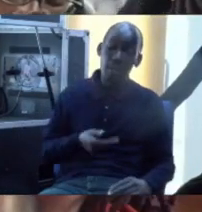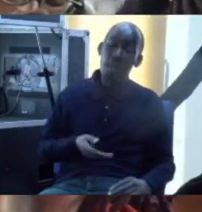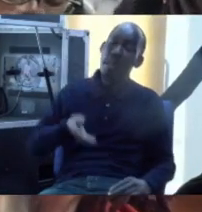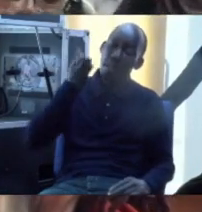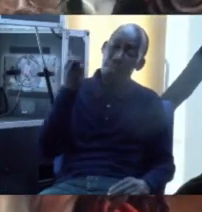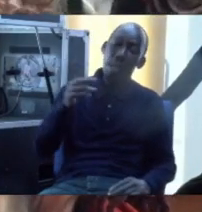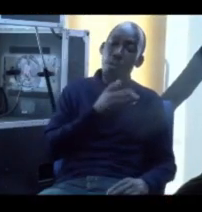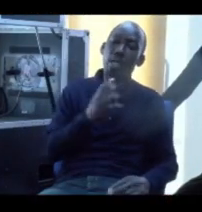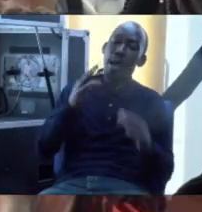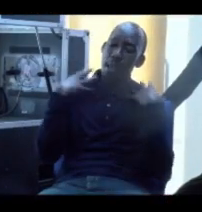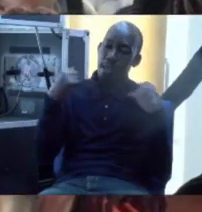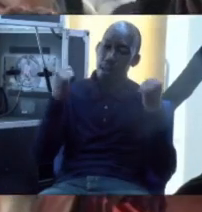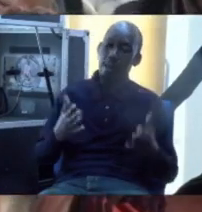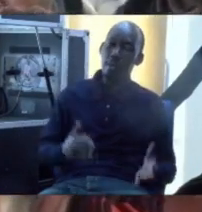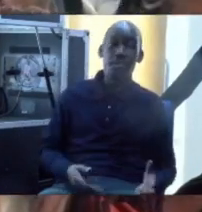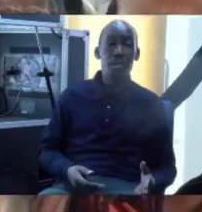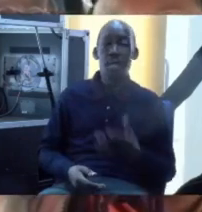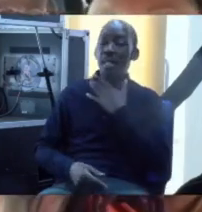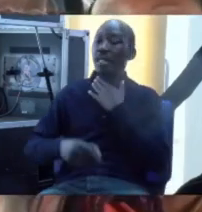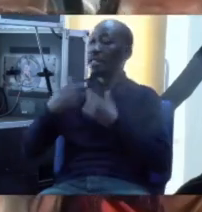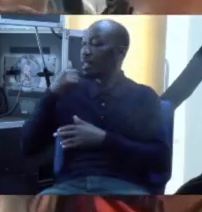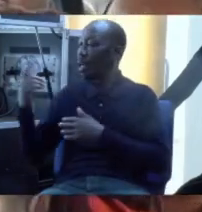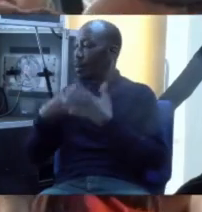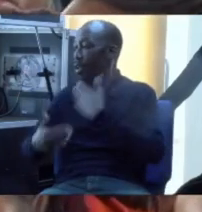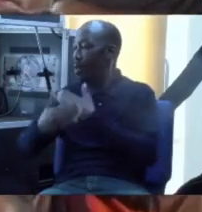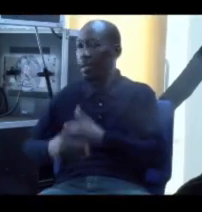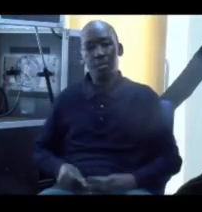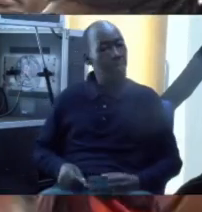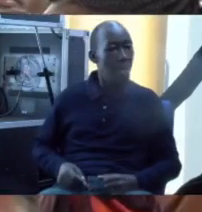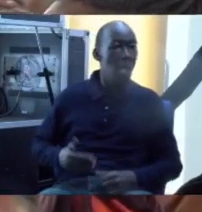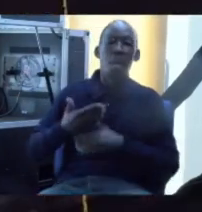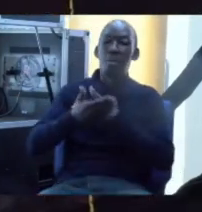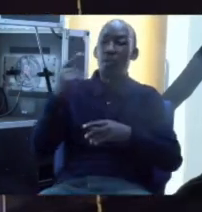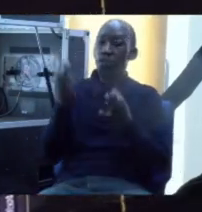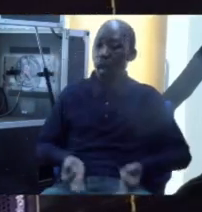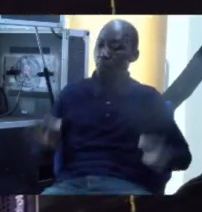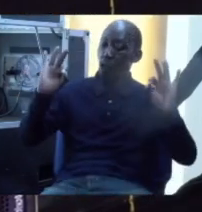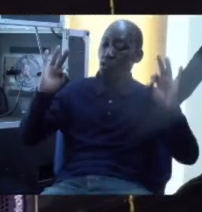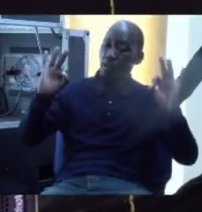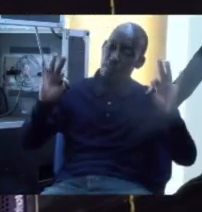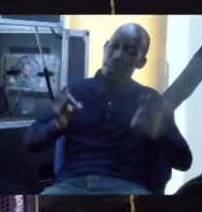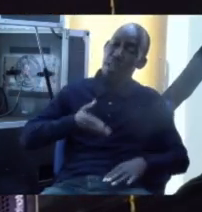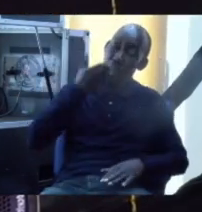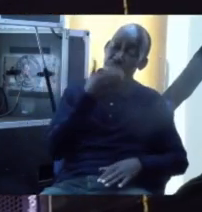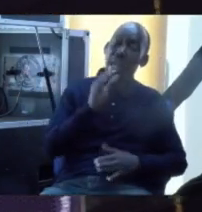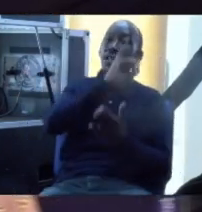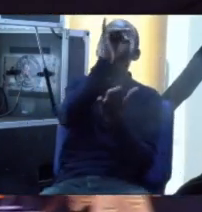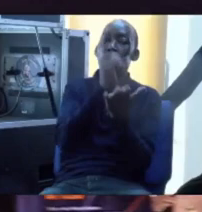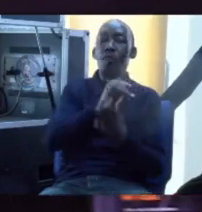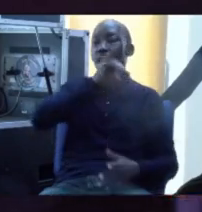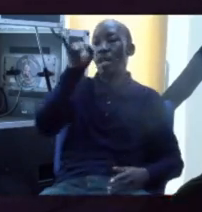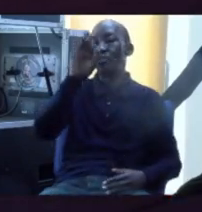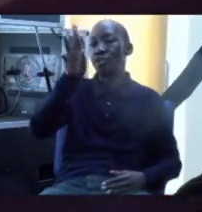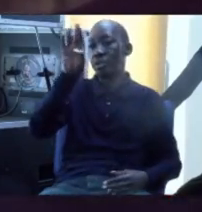already a healer. Touch another, tell him, neighbor, before you are broke, there was already Jehovah